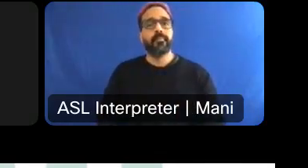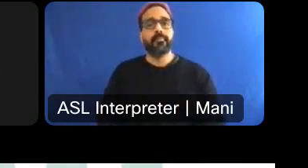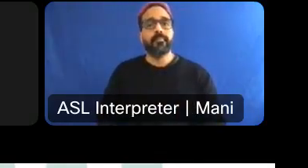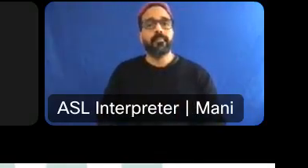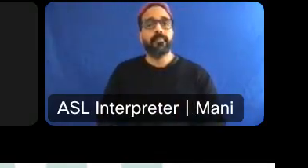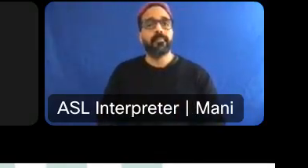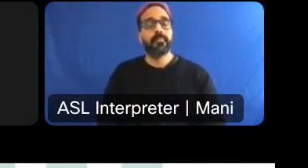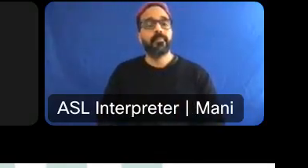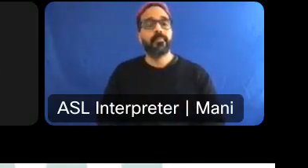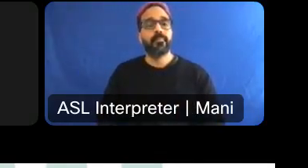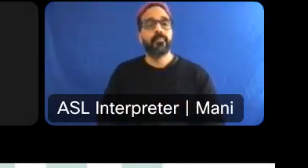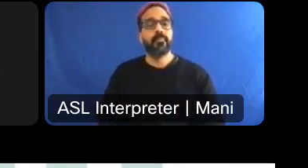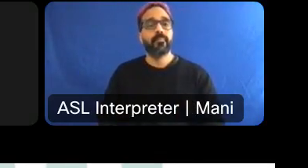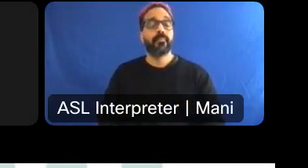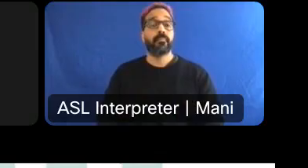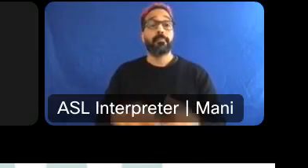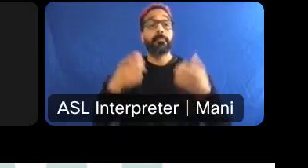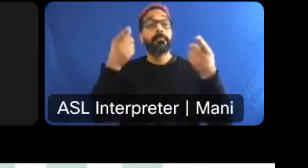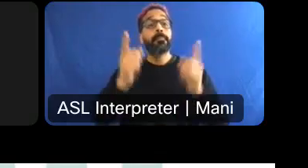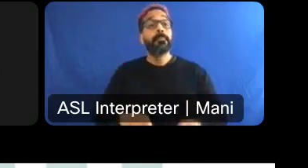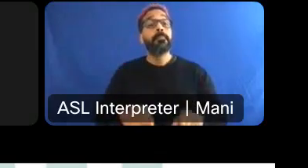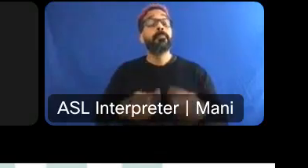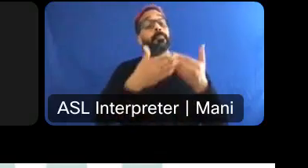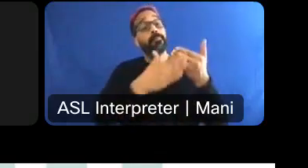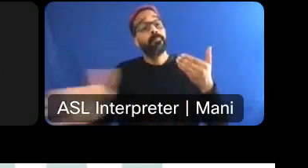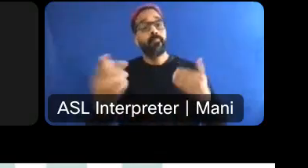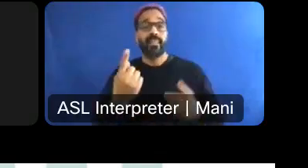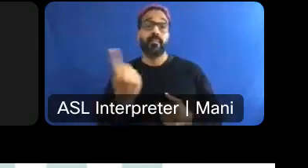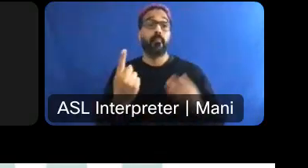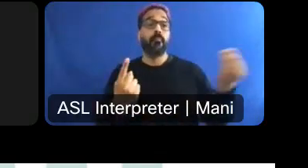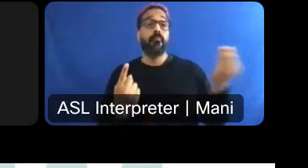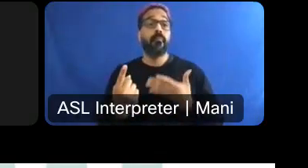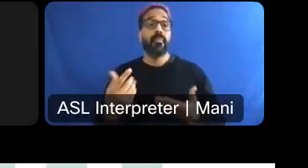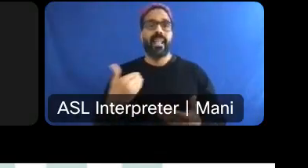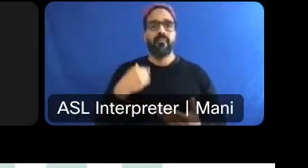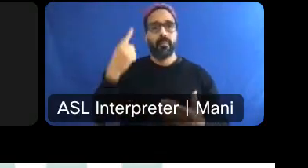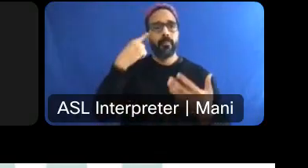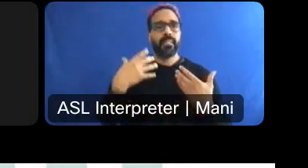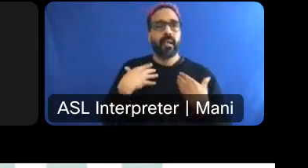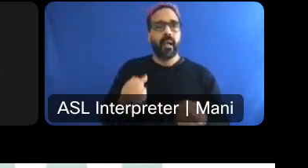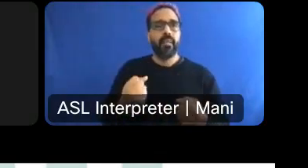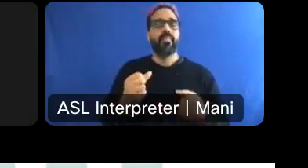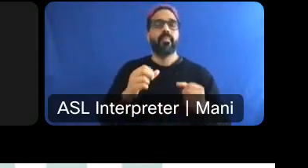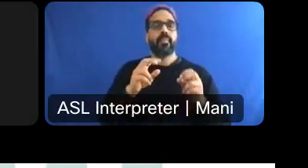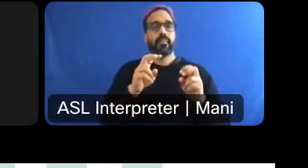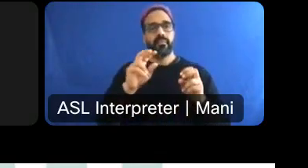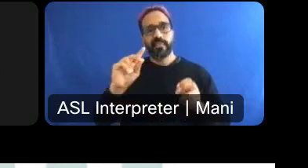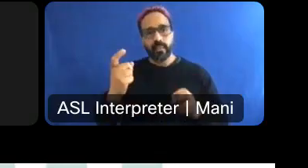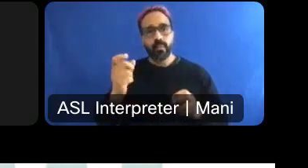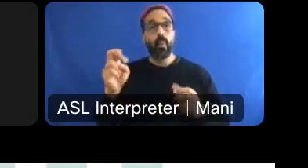So when someone shares they have a mental health and/or partner-inflicted brain injury